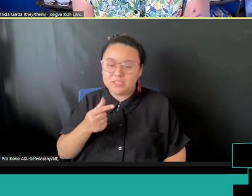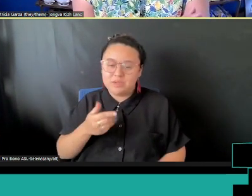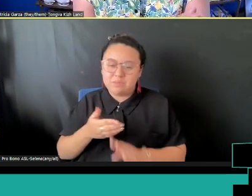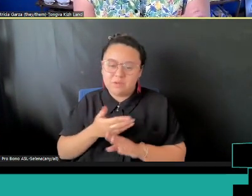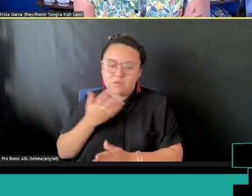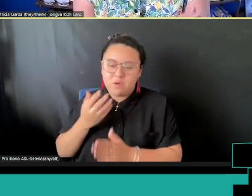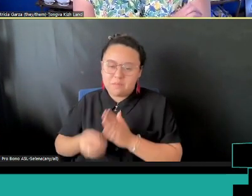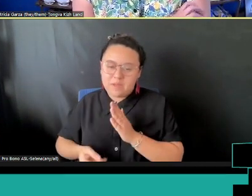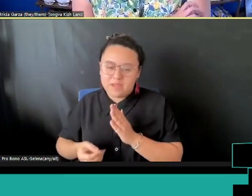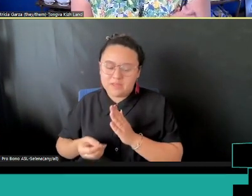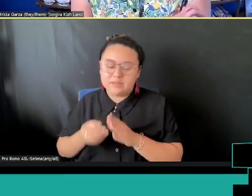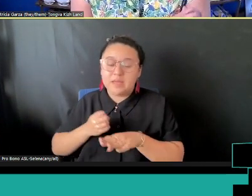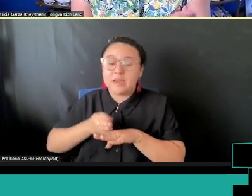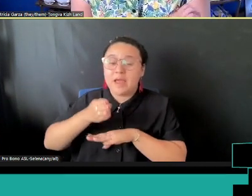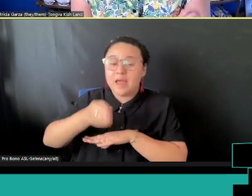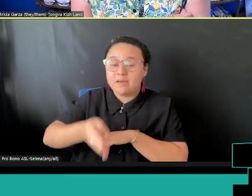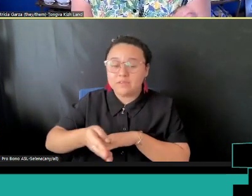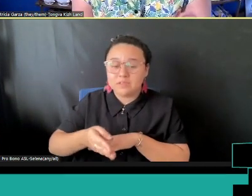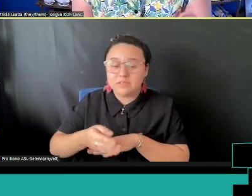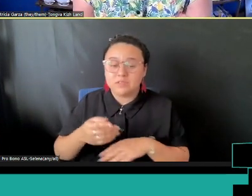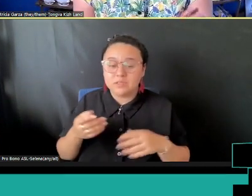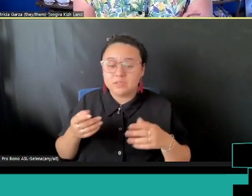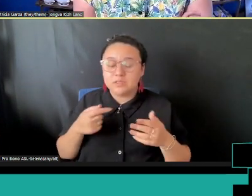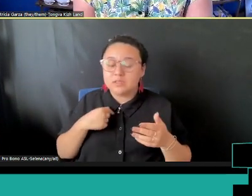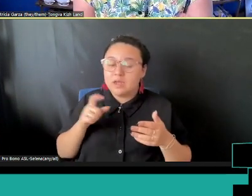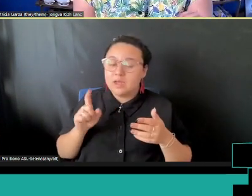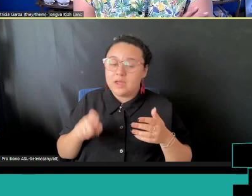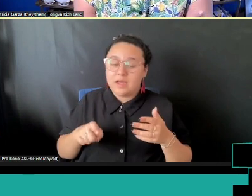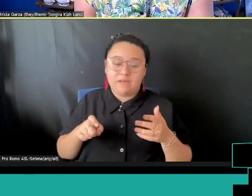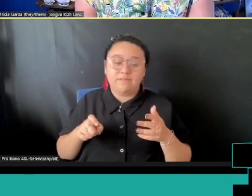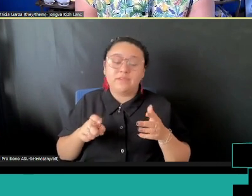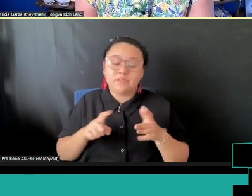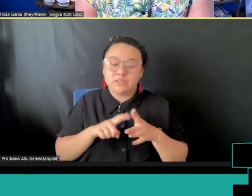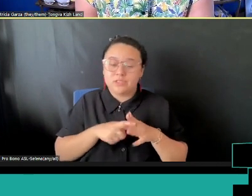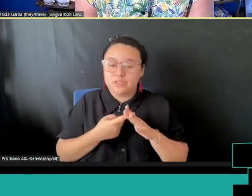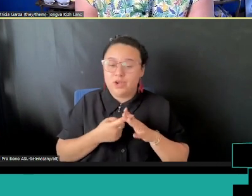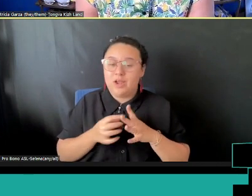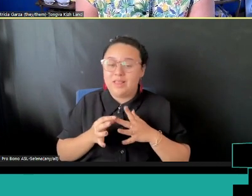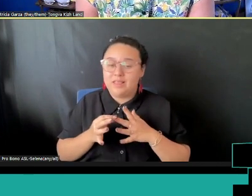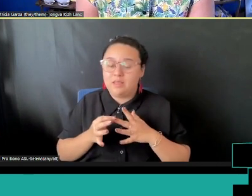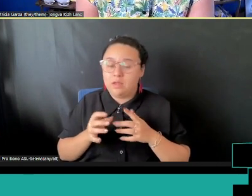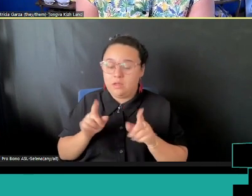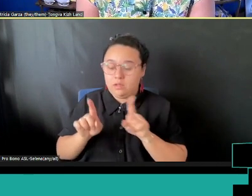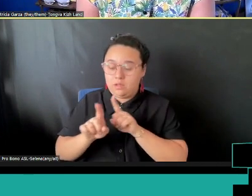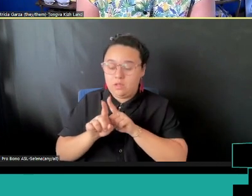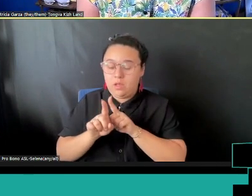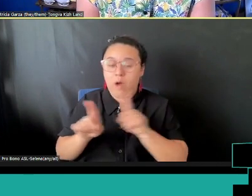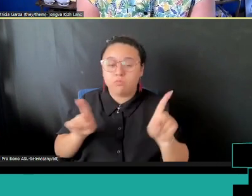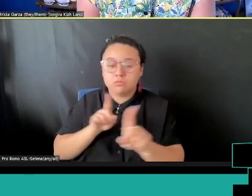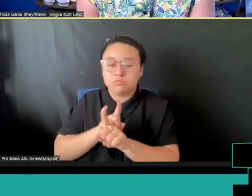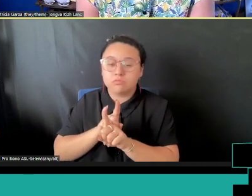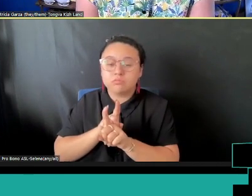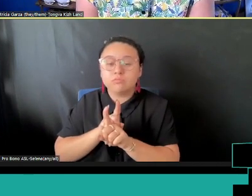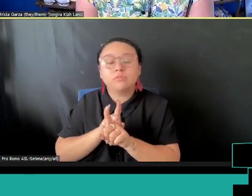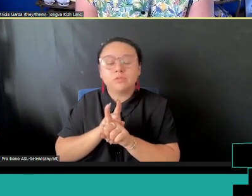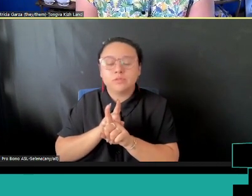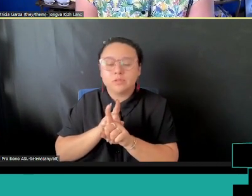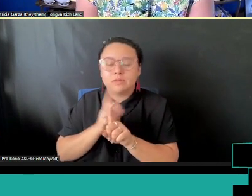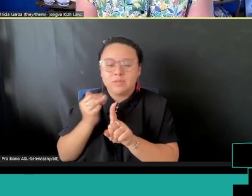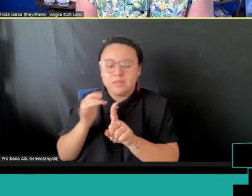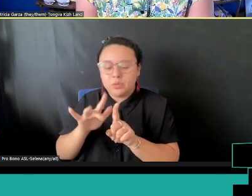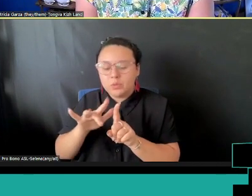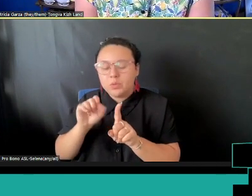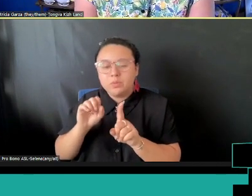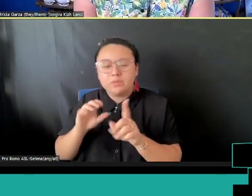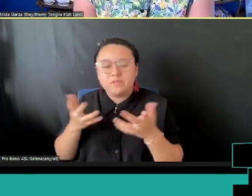then after, I had to move into a leadership space because it was a void. And I think she knew that, I